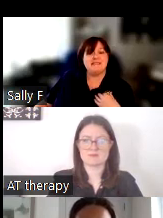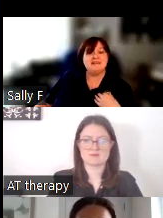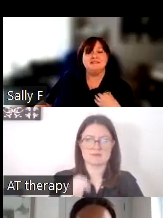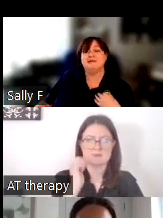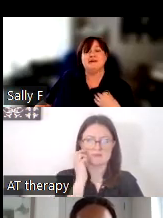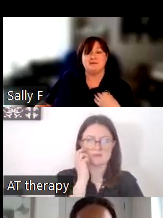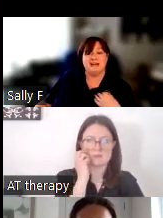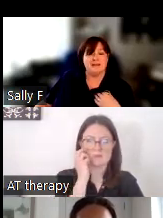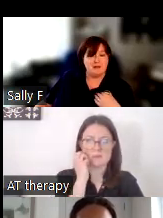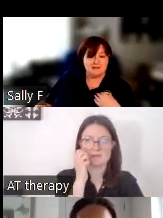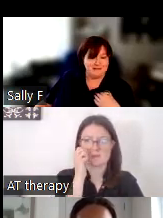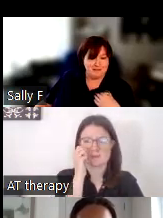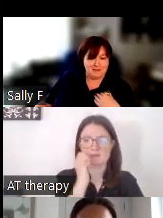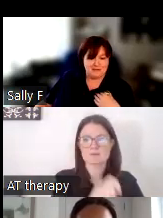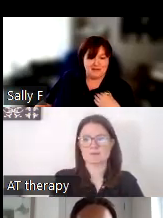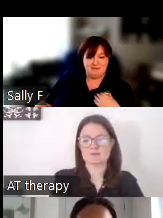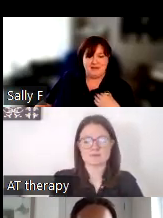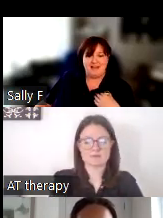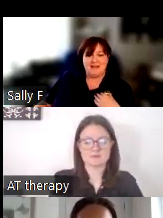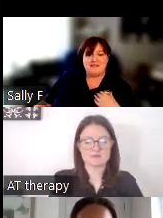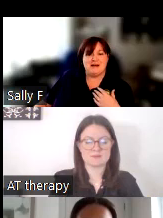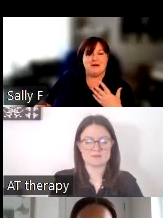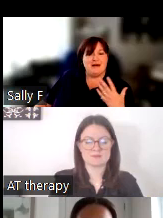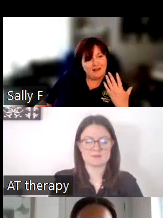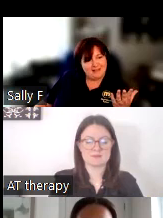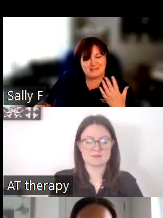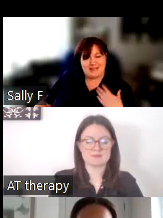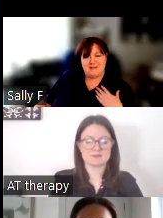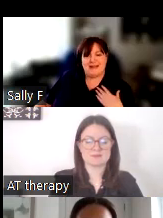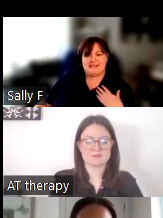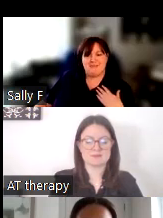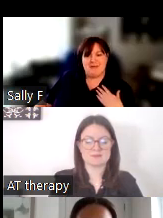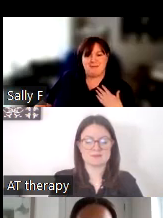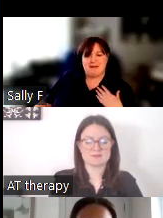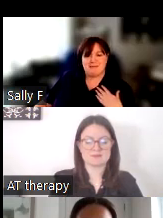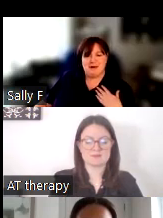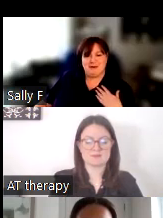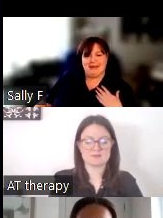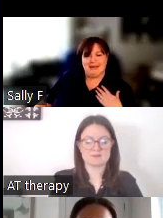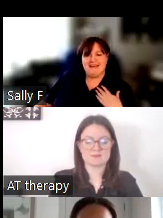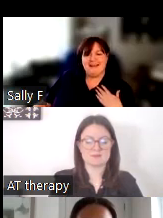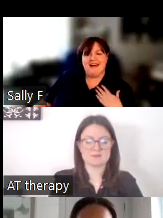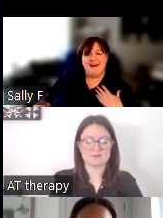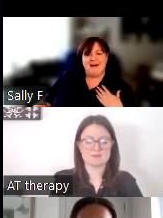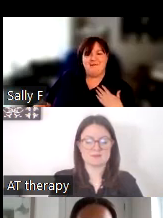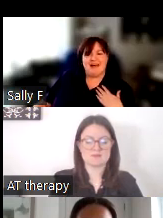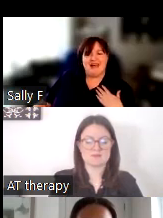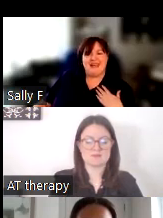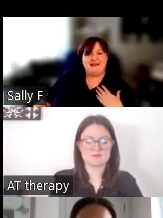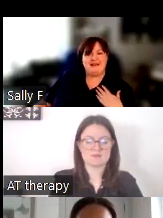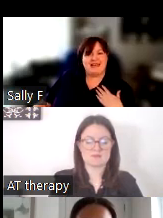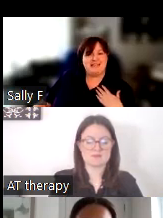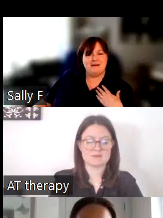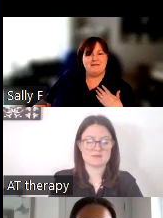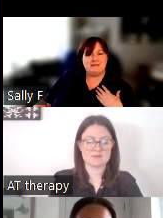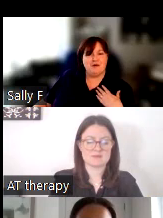happen instead, because we like the beauty of the poetry. So there's going to be an example that I'm about to put up on here.